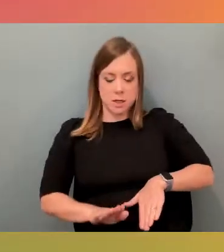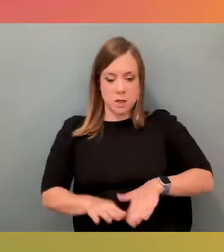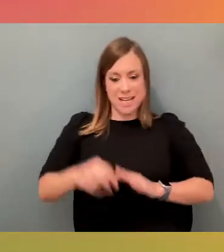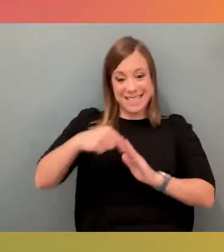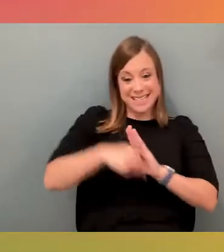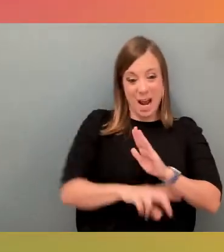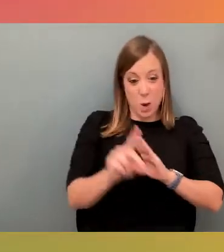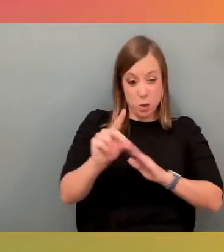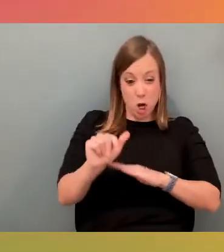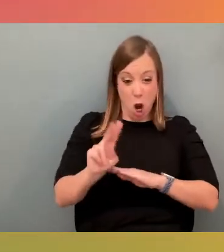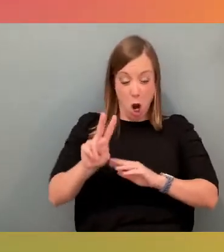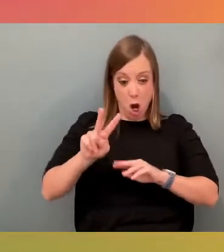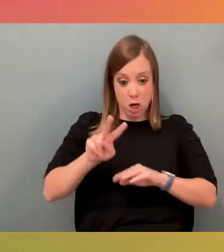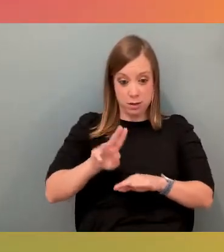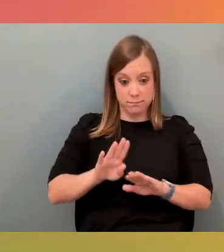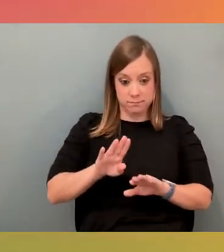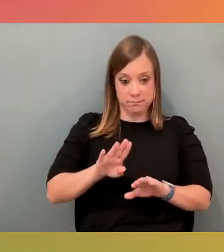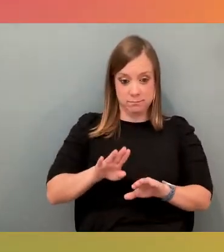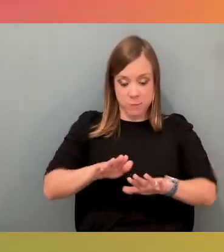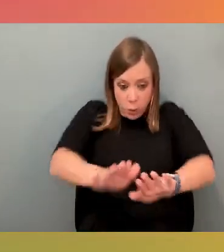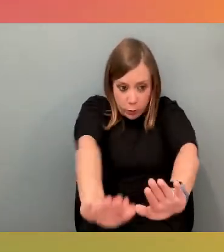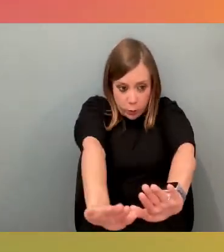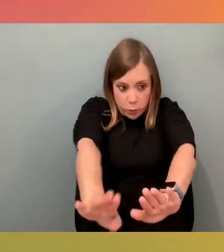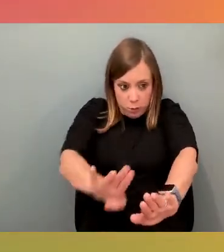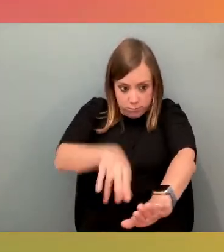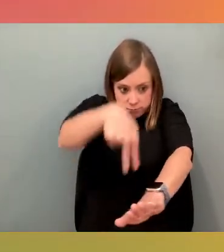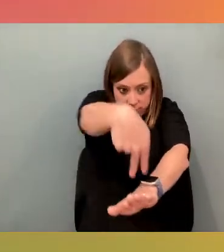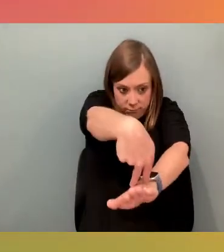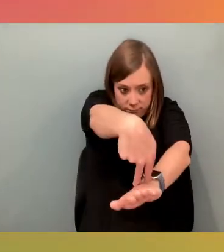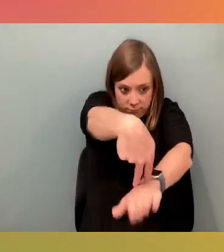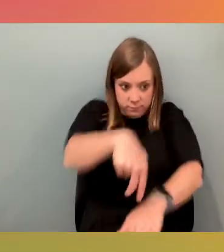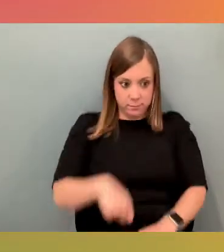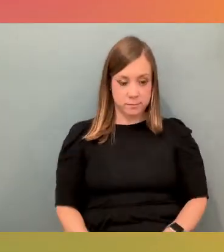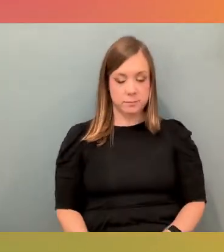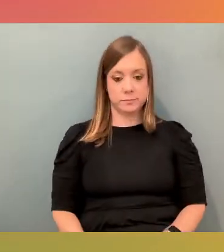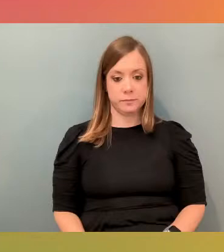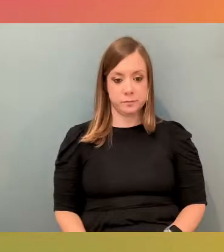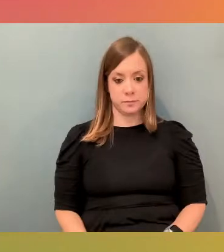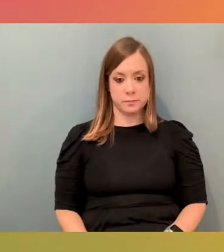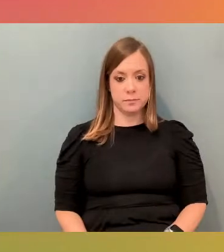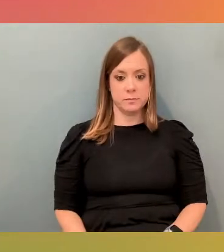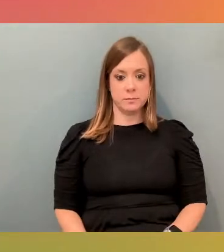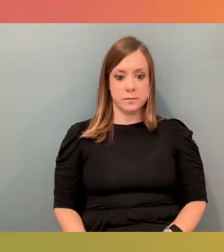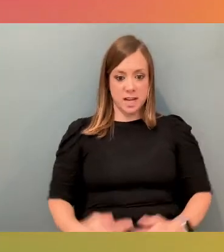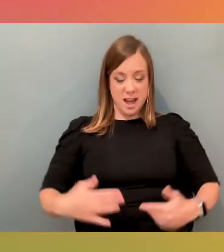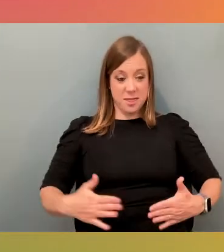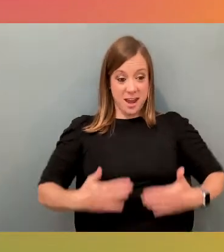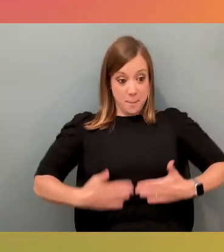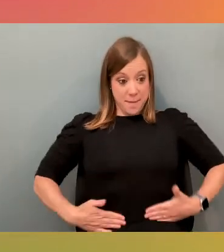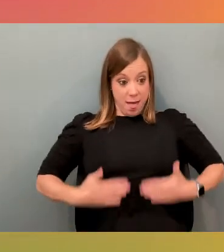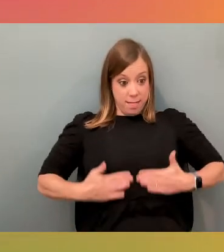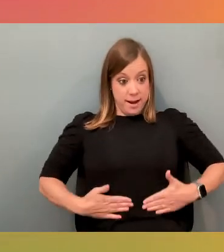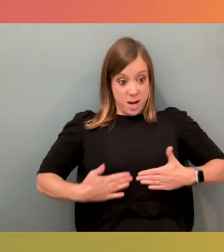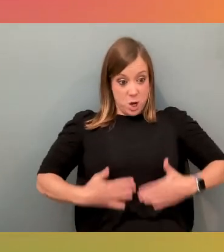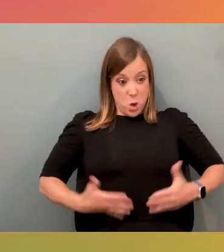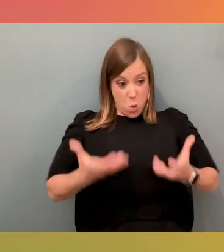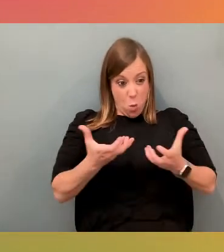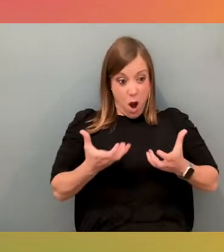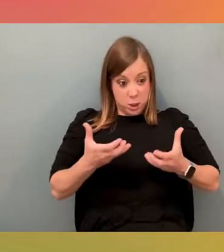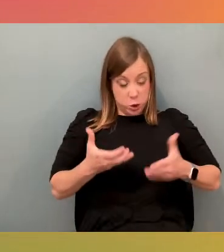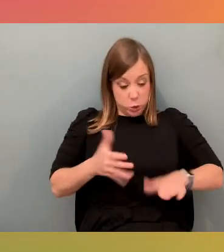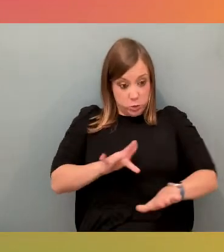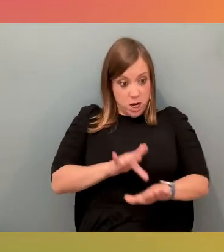wide, hug those elbows in, and reach your belly for the tops of your thighs.